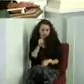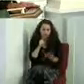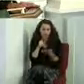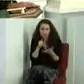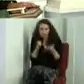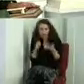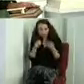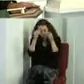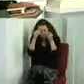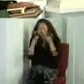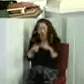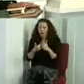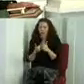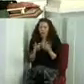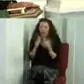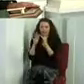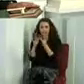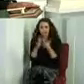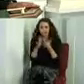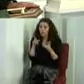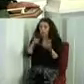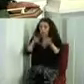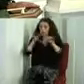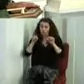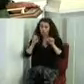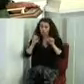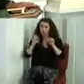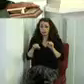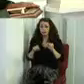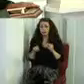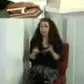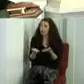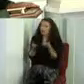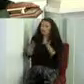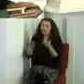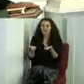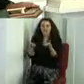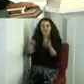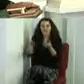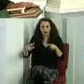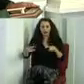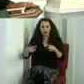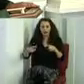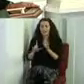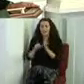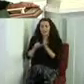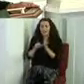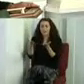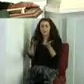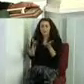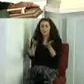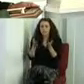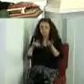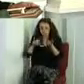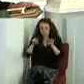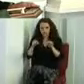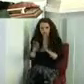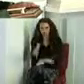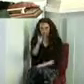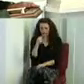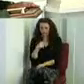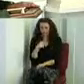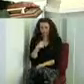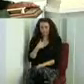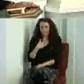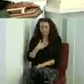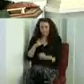morning. Those cards can be put into the offering plates later on in our service, and those cards will come directly to me. My name is Reverend Dr. Neil